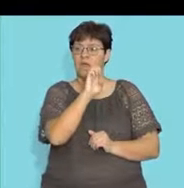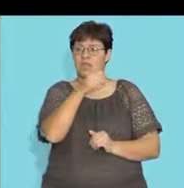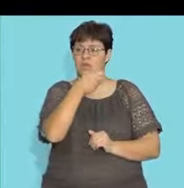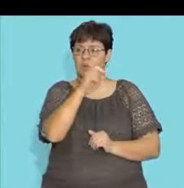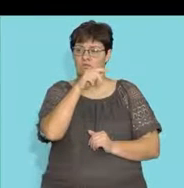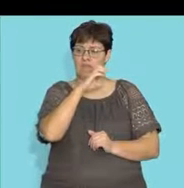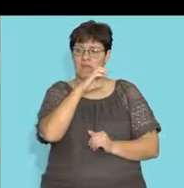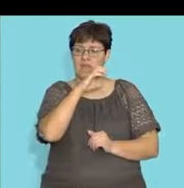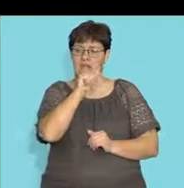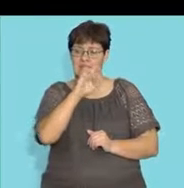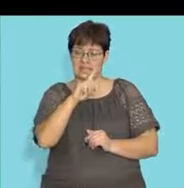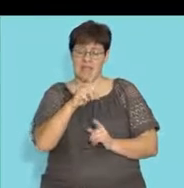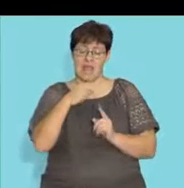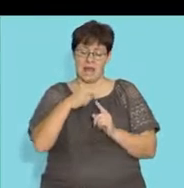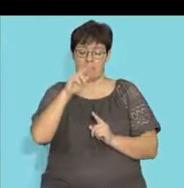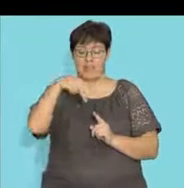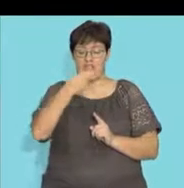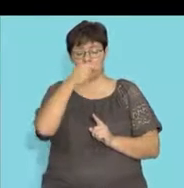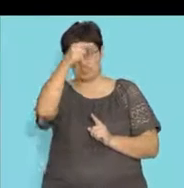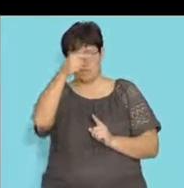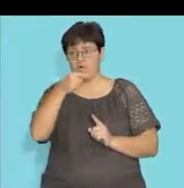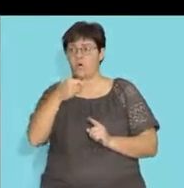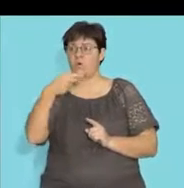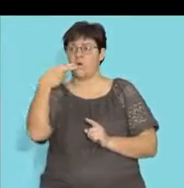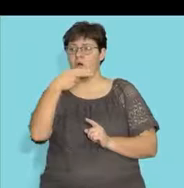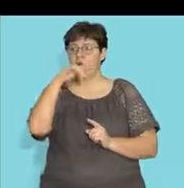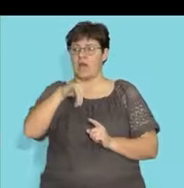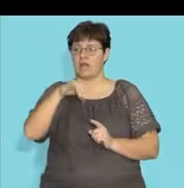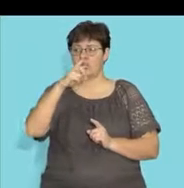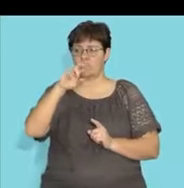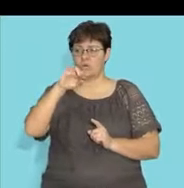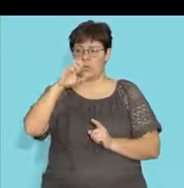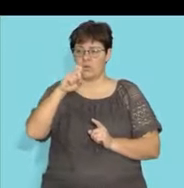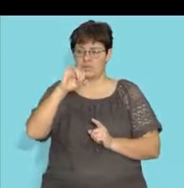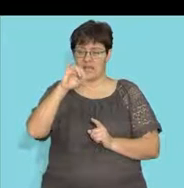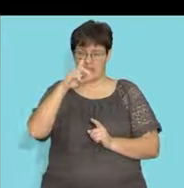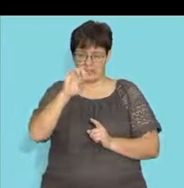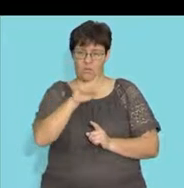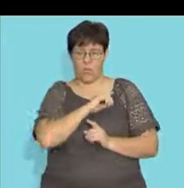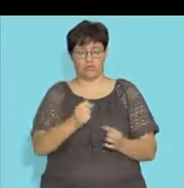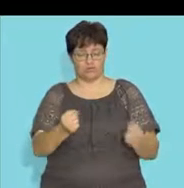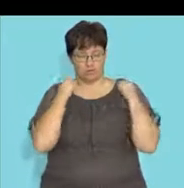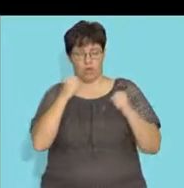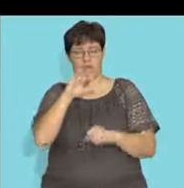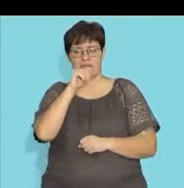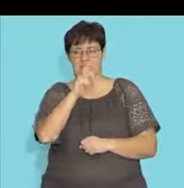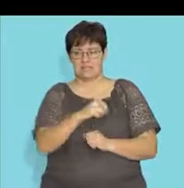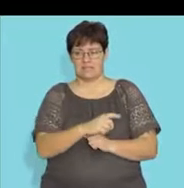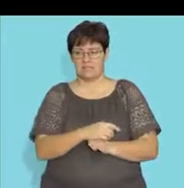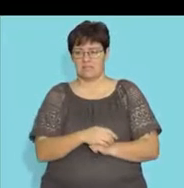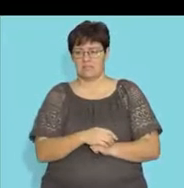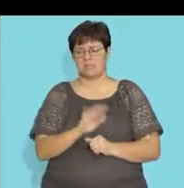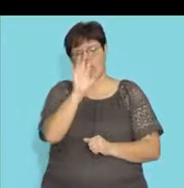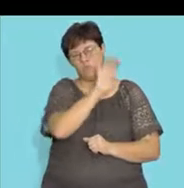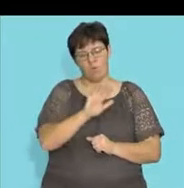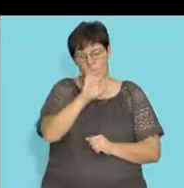have a pH there for our hydroxide because it's a strong acid. And then this is more